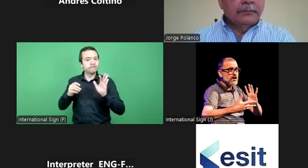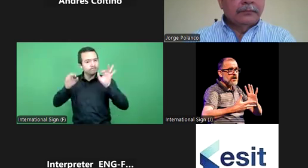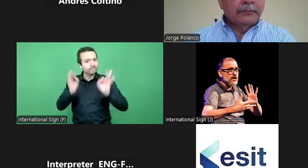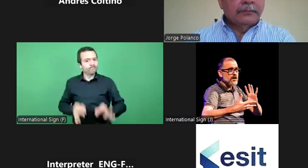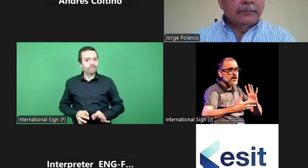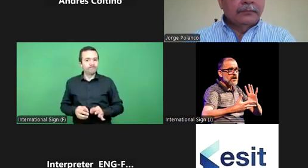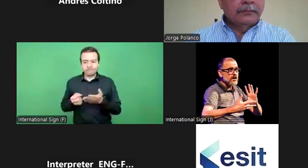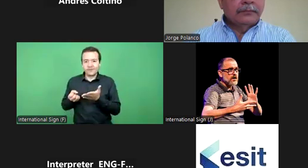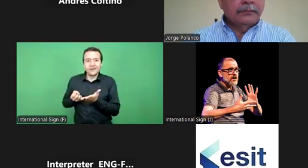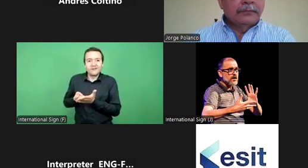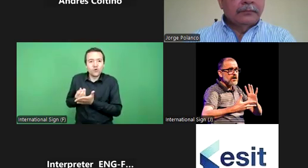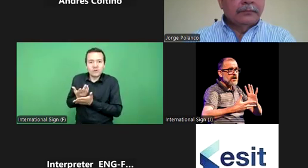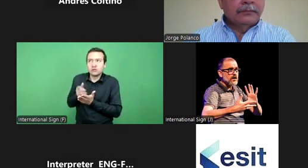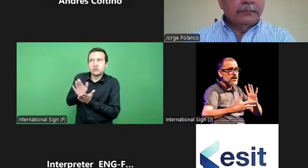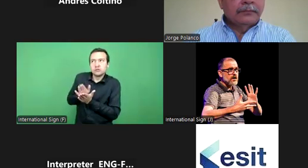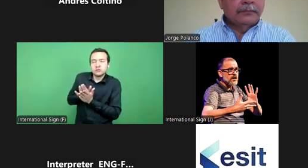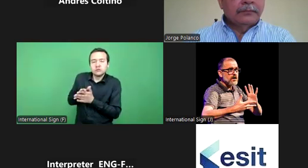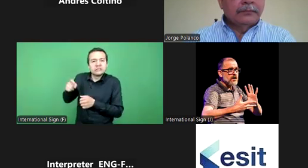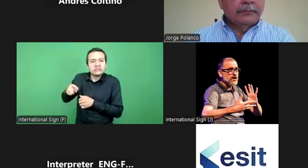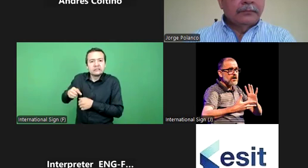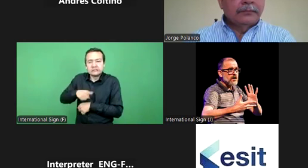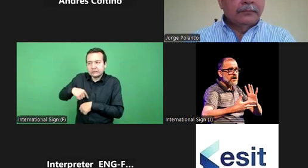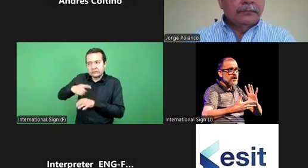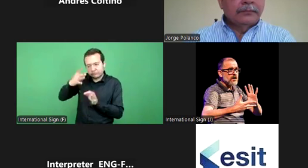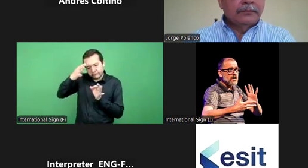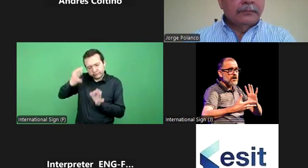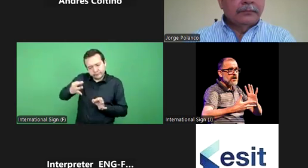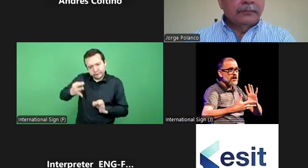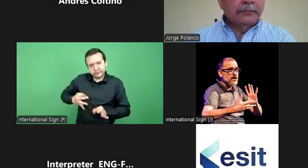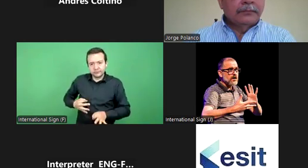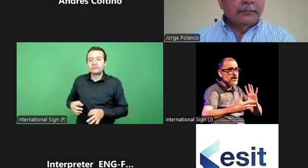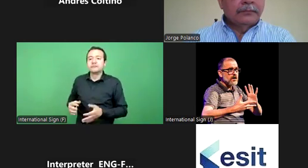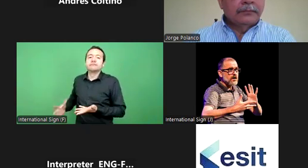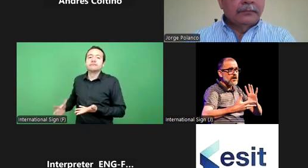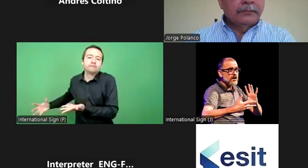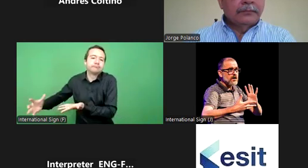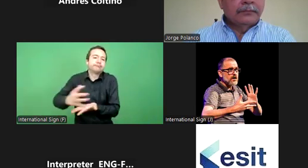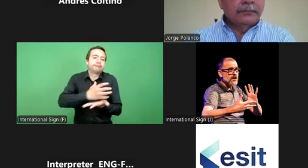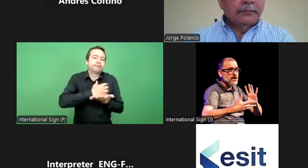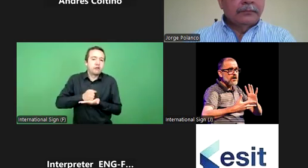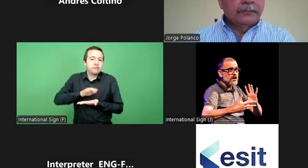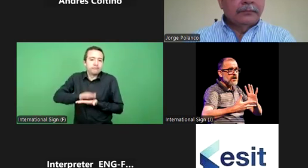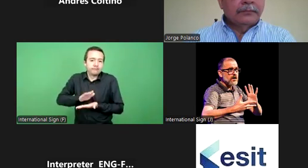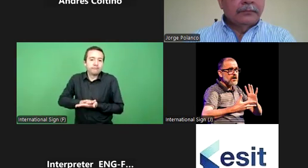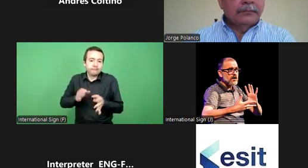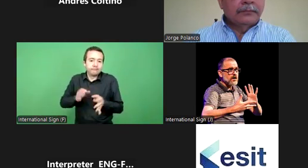So we had to be flexible in terms of the public health planning.